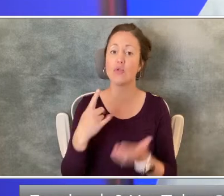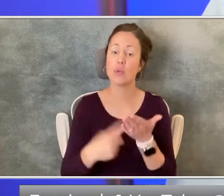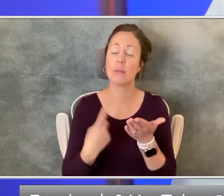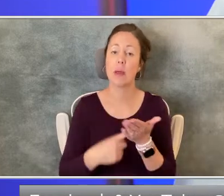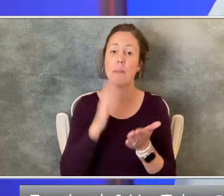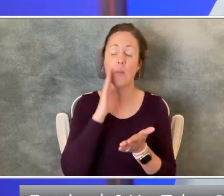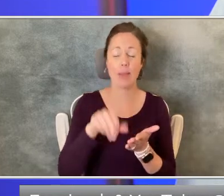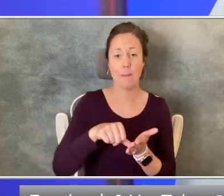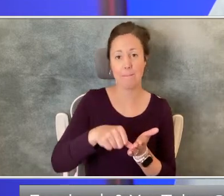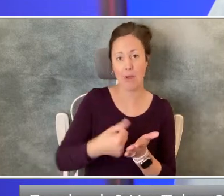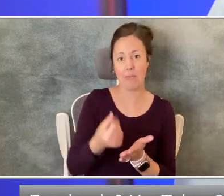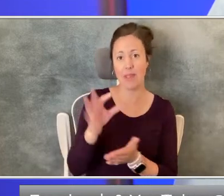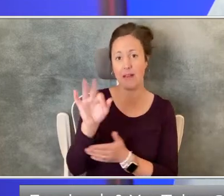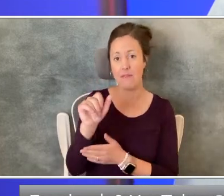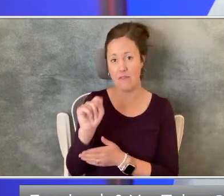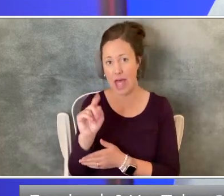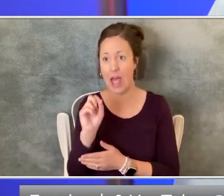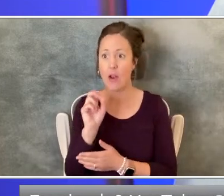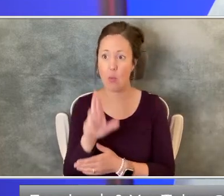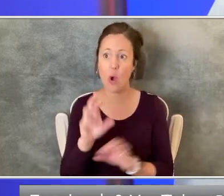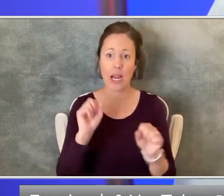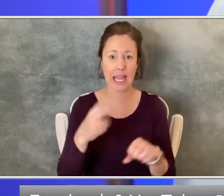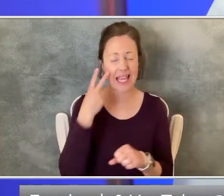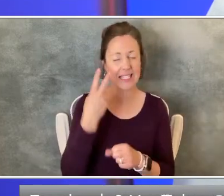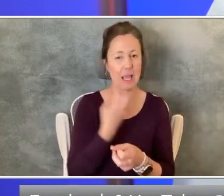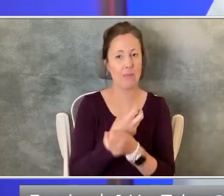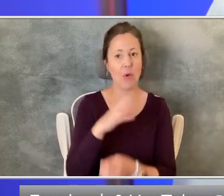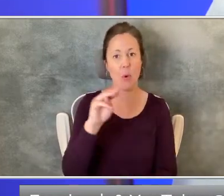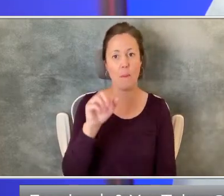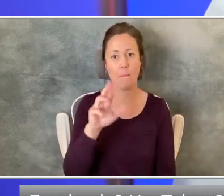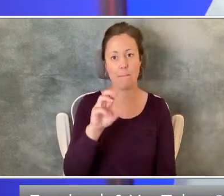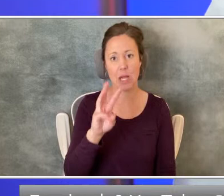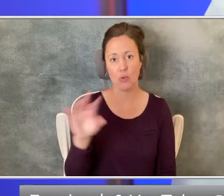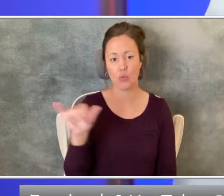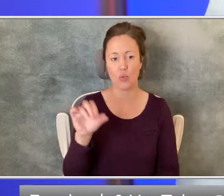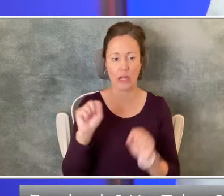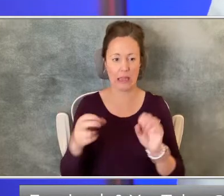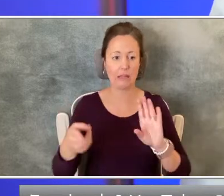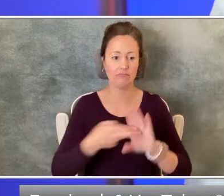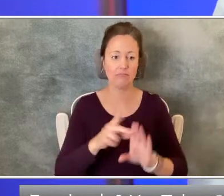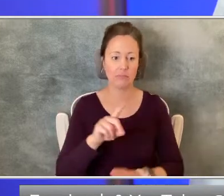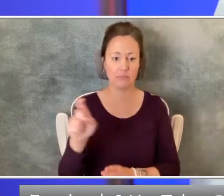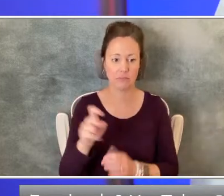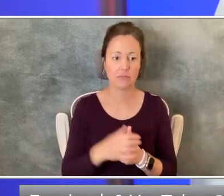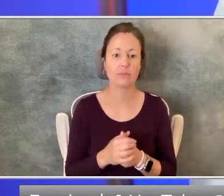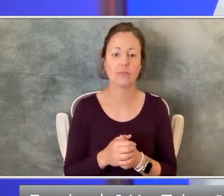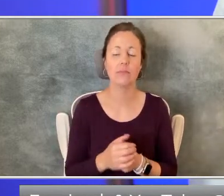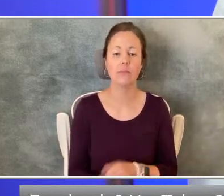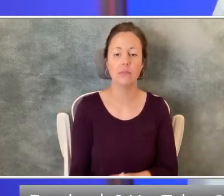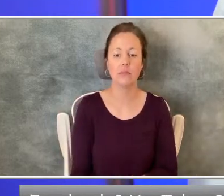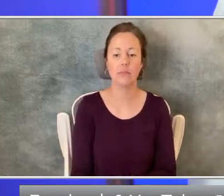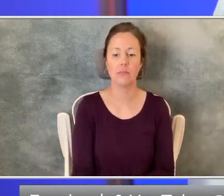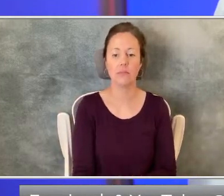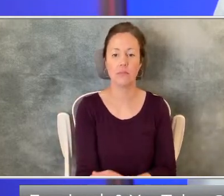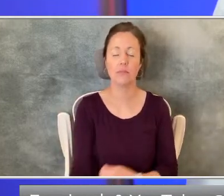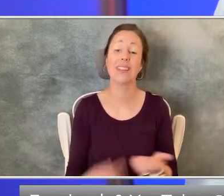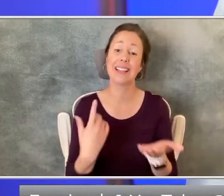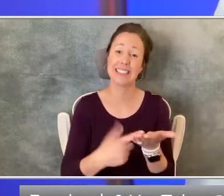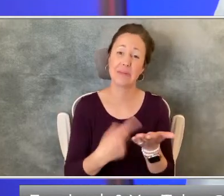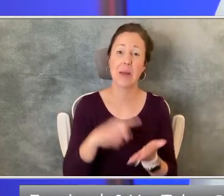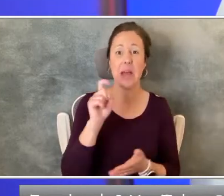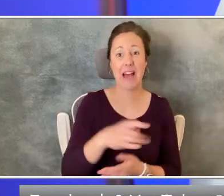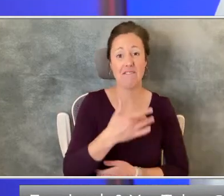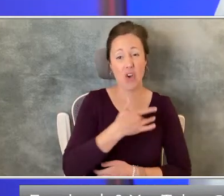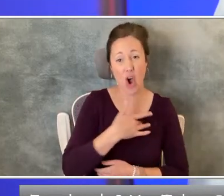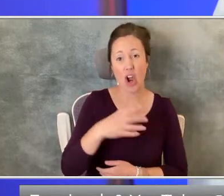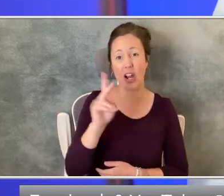fat, or we can see it in a bone marrow biopsy and make the diagnosis. Sometimes we have to do heart or kidney biopsies to